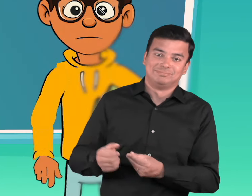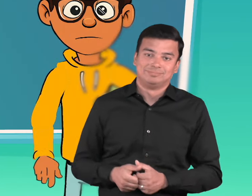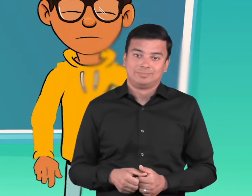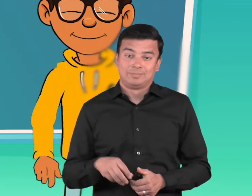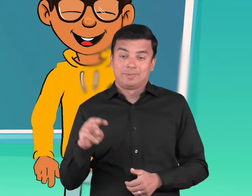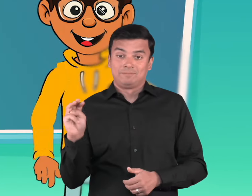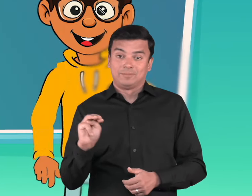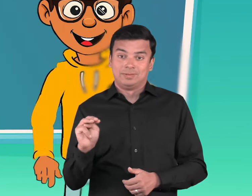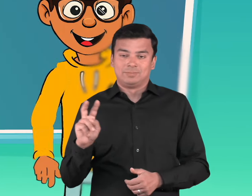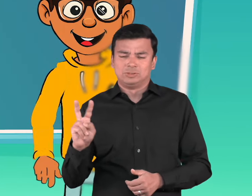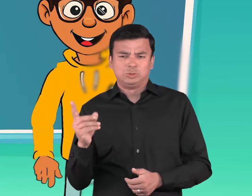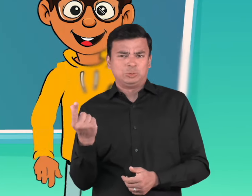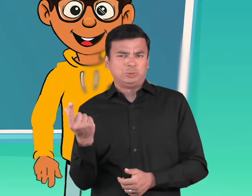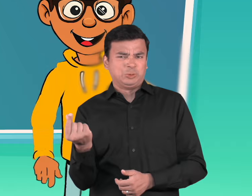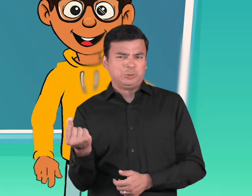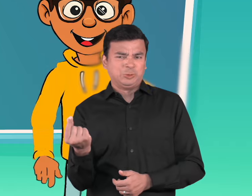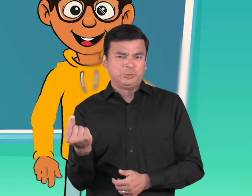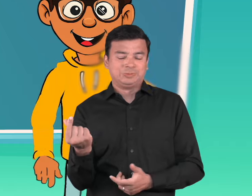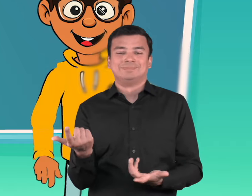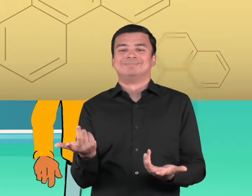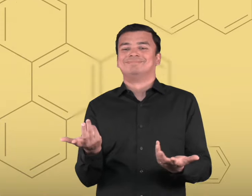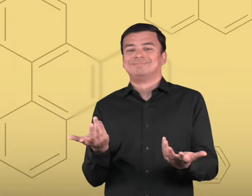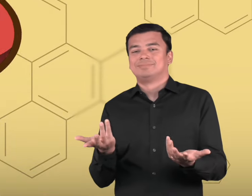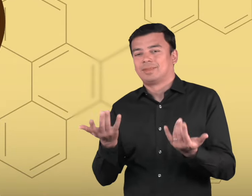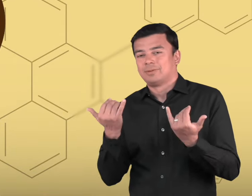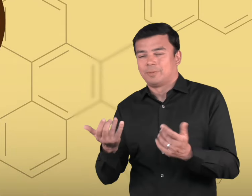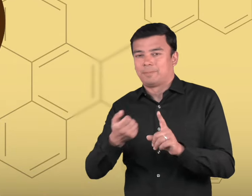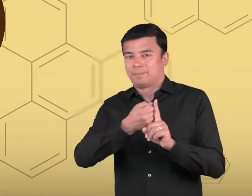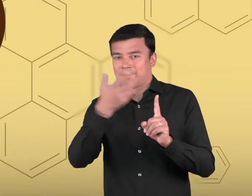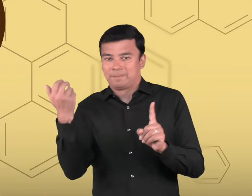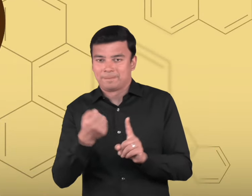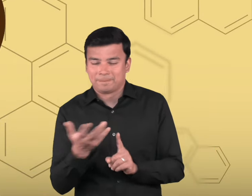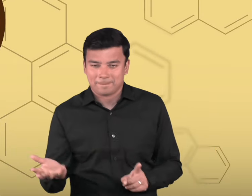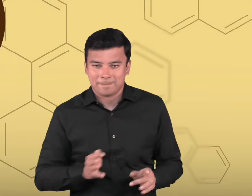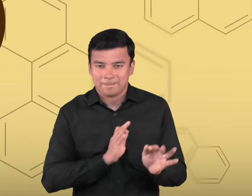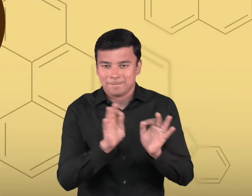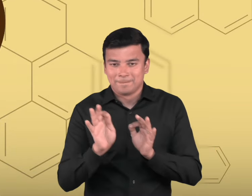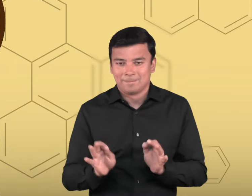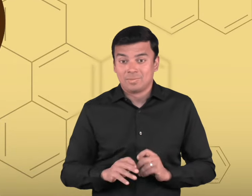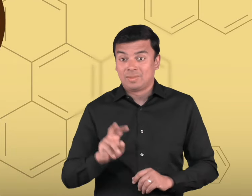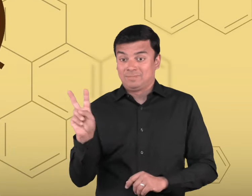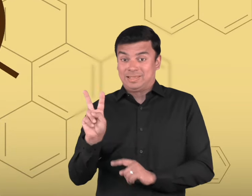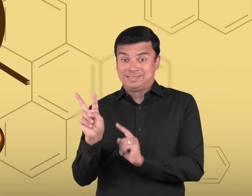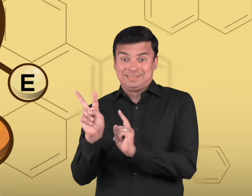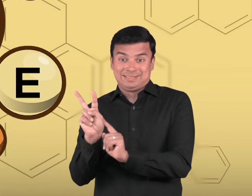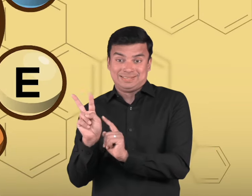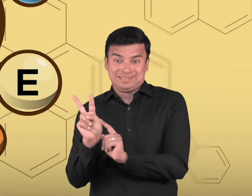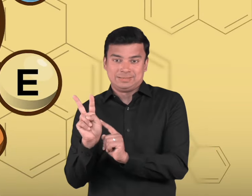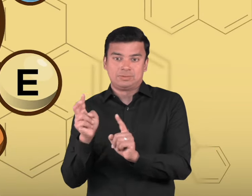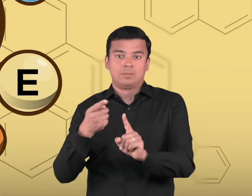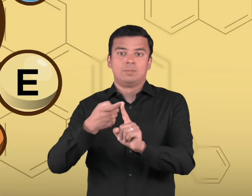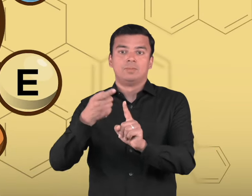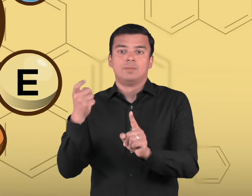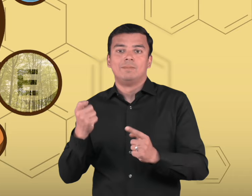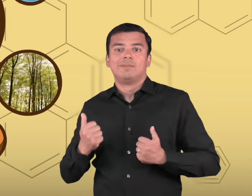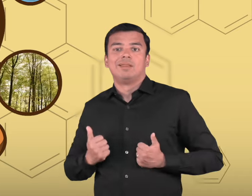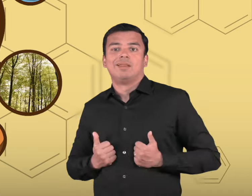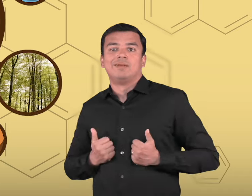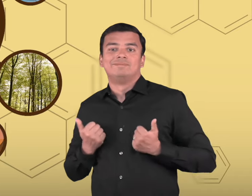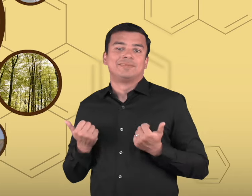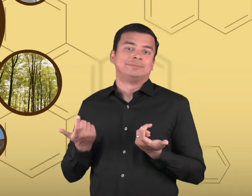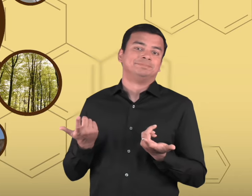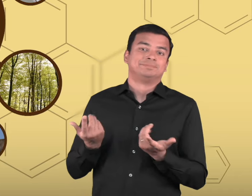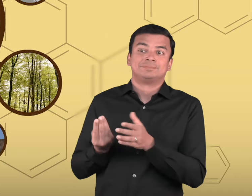minerals glad you asked vitamins are organic substances meaning they are made by